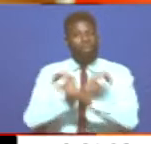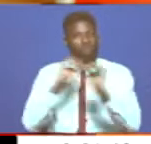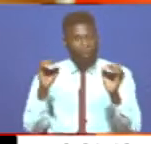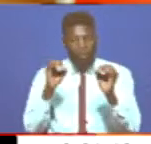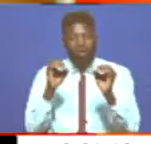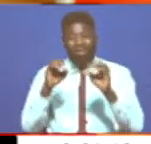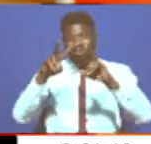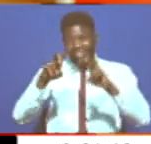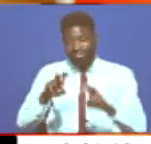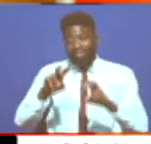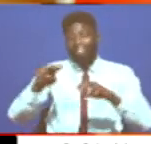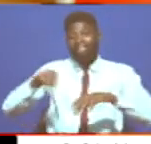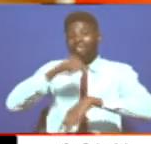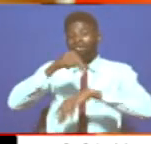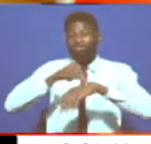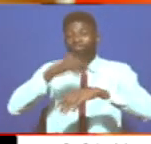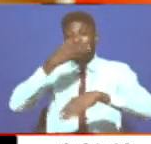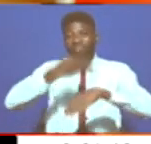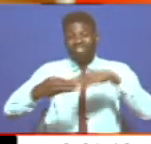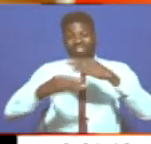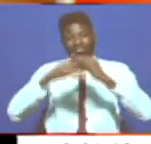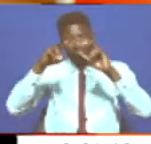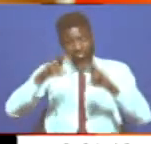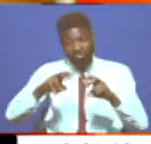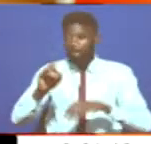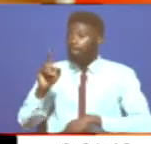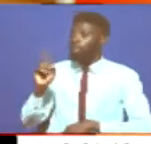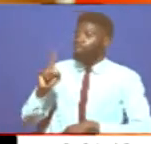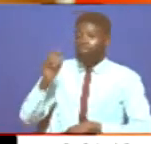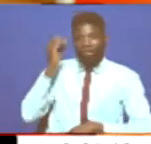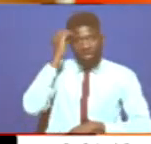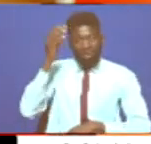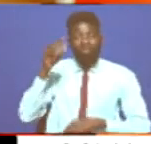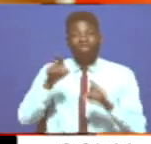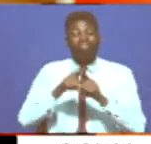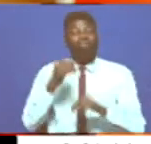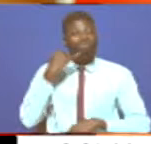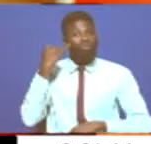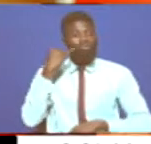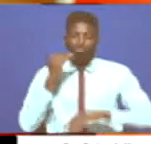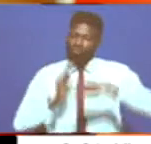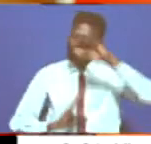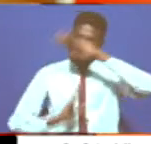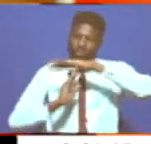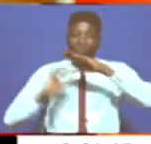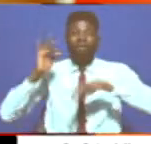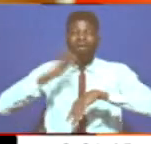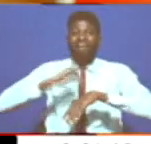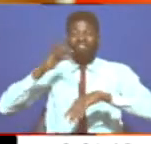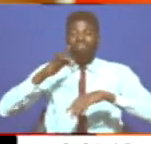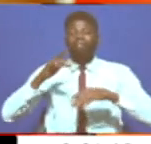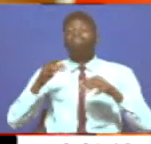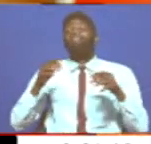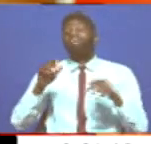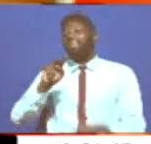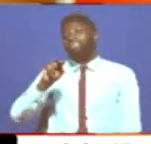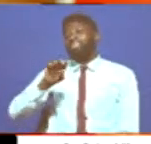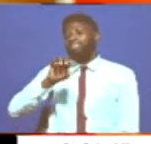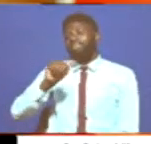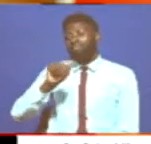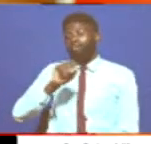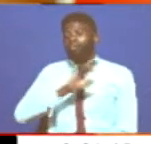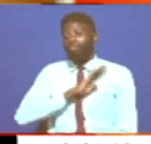Building Inspectorate, Nairobi, Kiambu, and Nakuru County are the worst affected. Engineers Board of Kenya says it has kicked